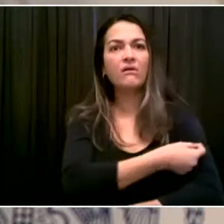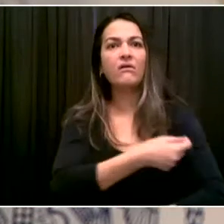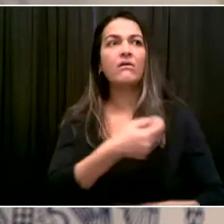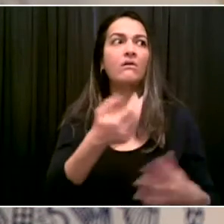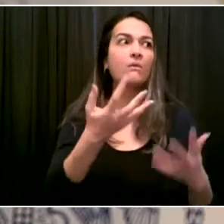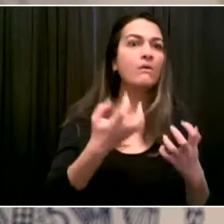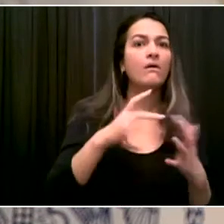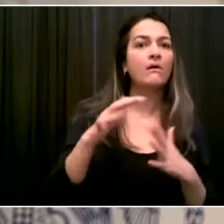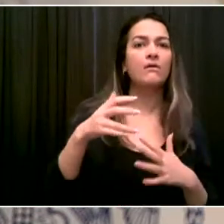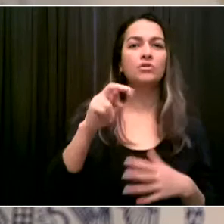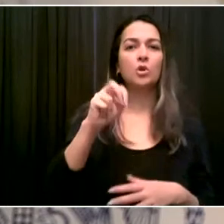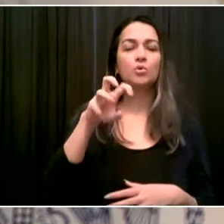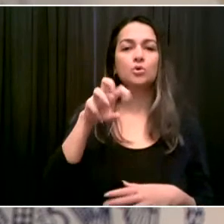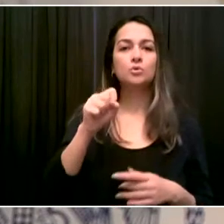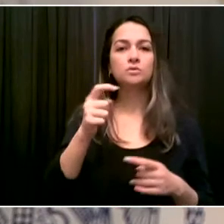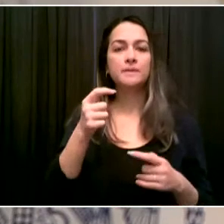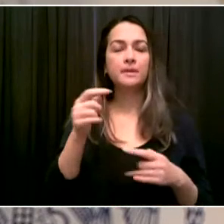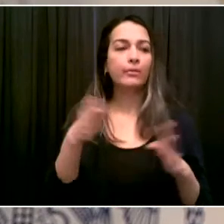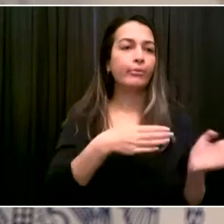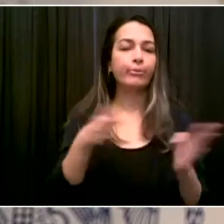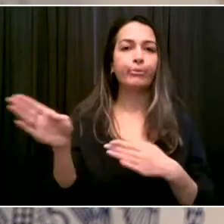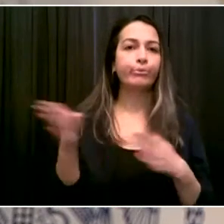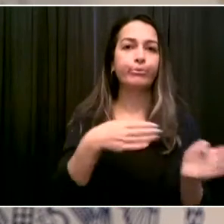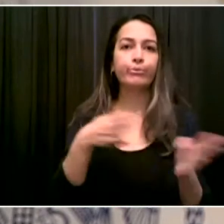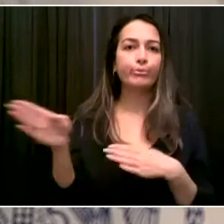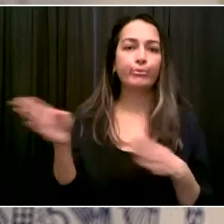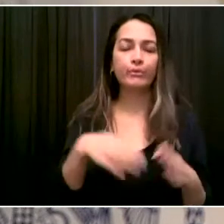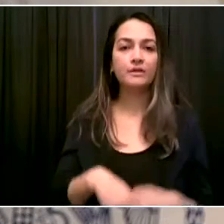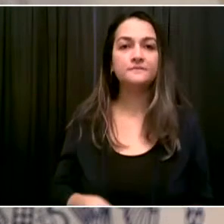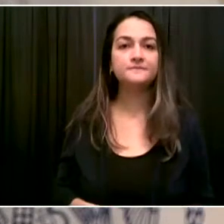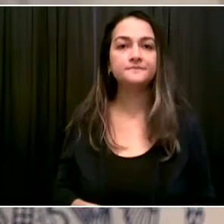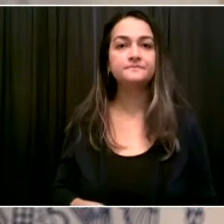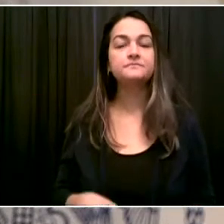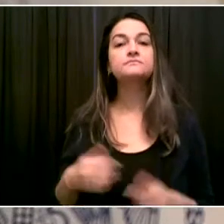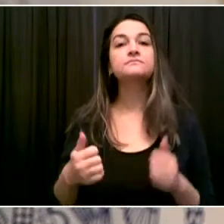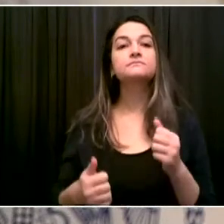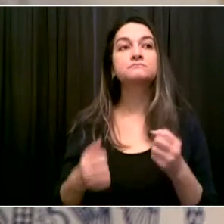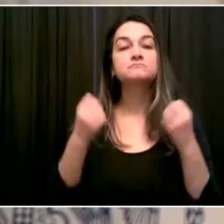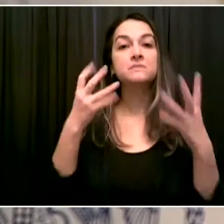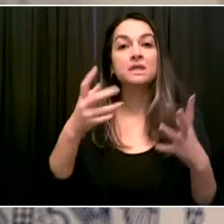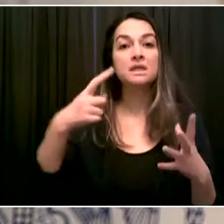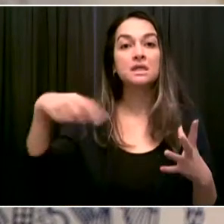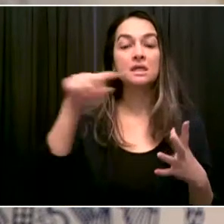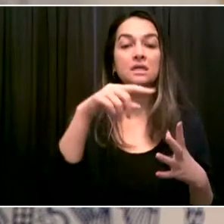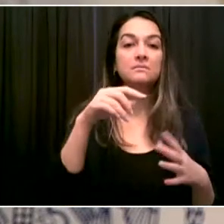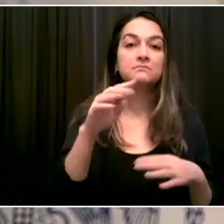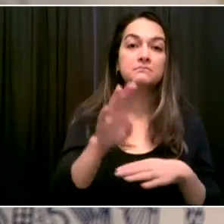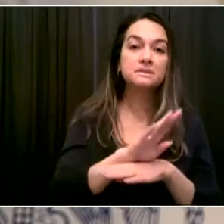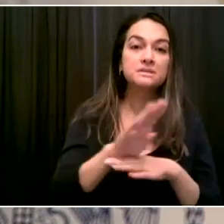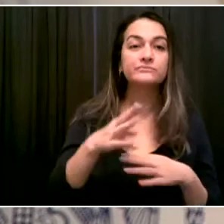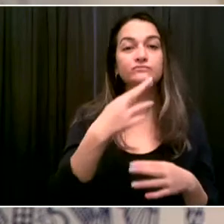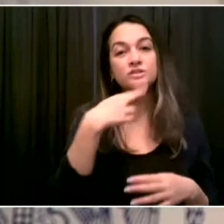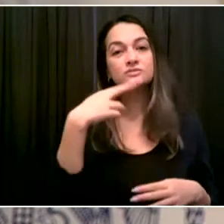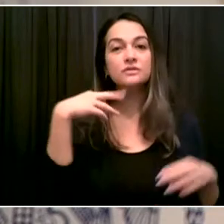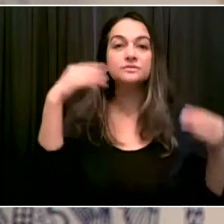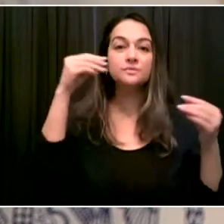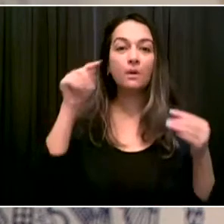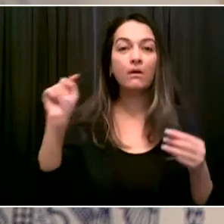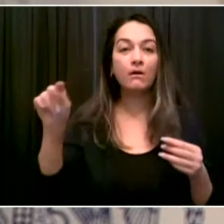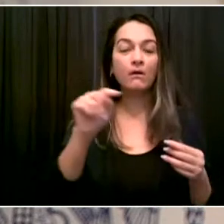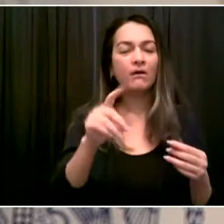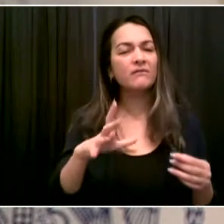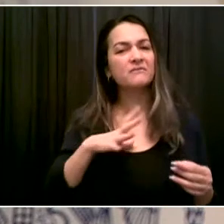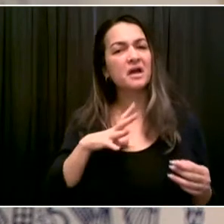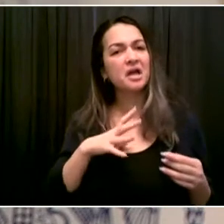they welcome it because everyone's going to be safer and everyone's going to know the ground rules. So civilian enforcement, and we're going to get those details out in the